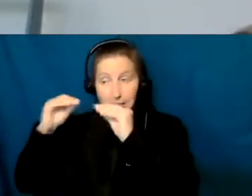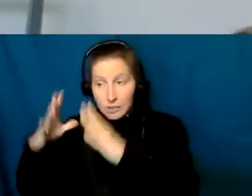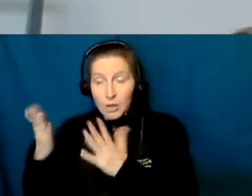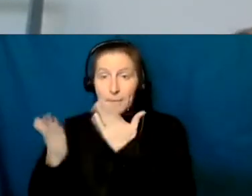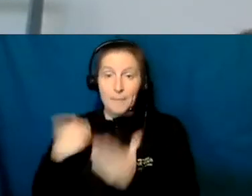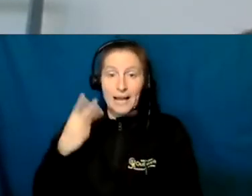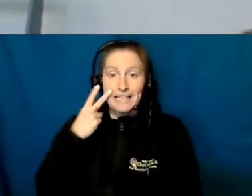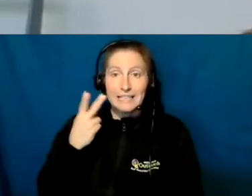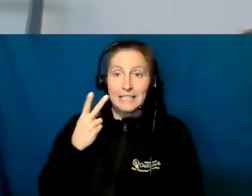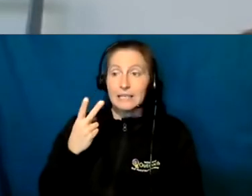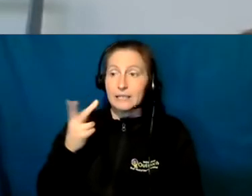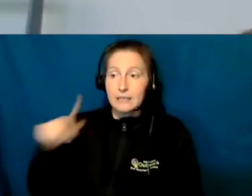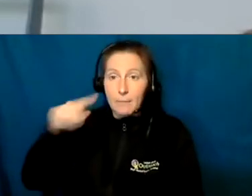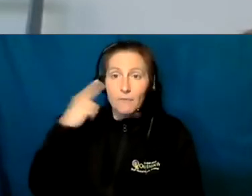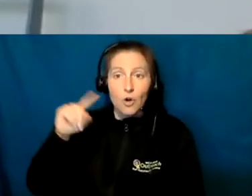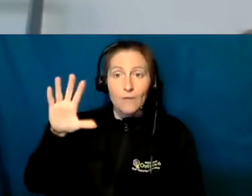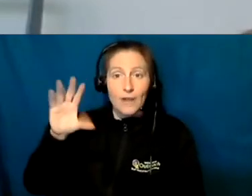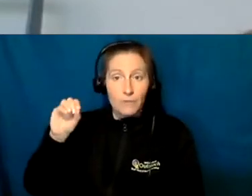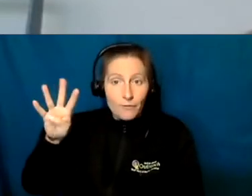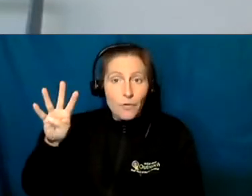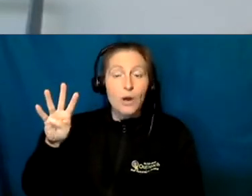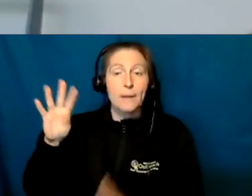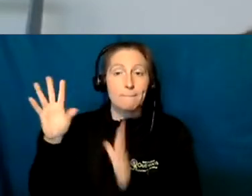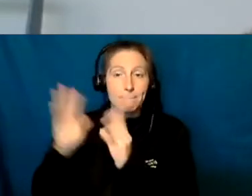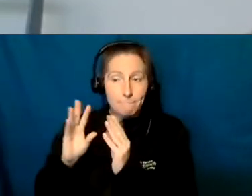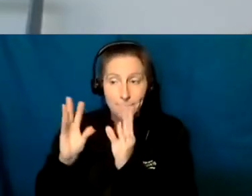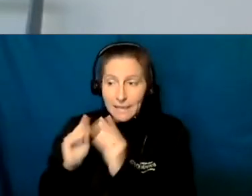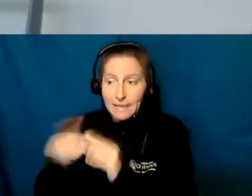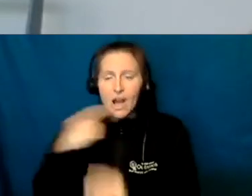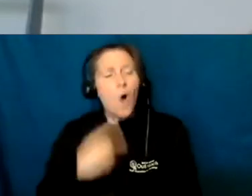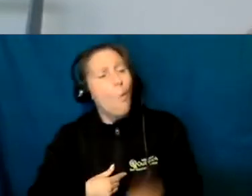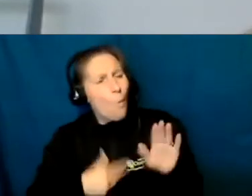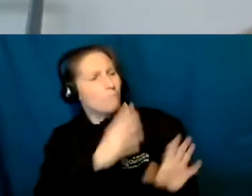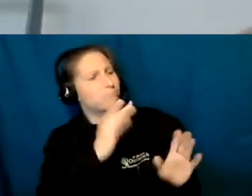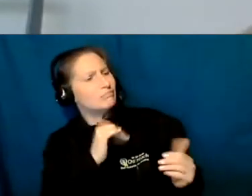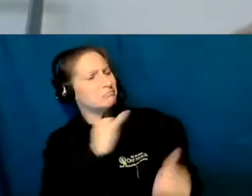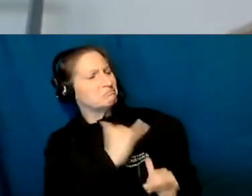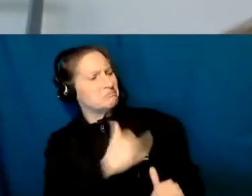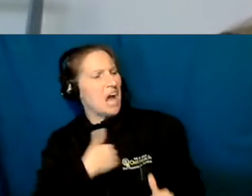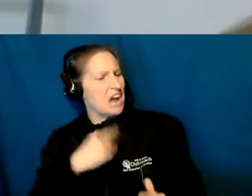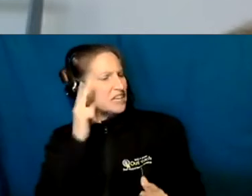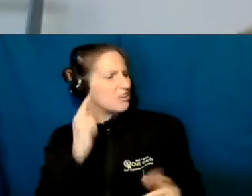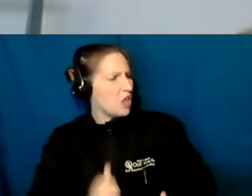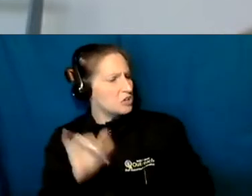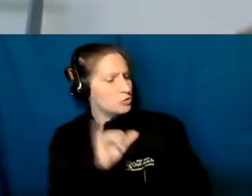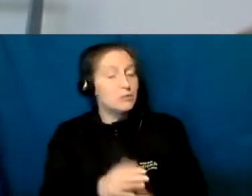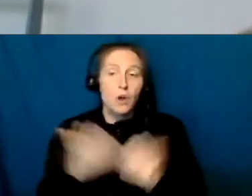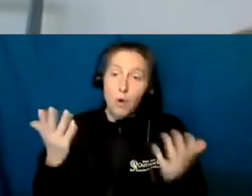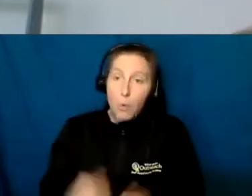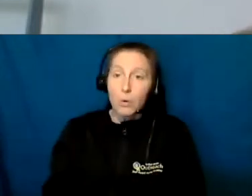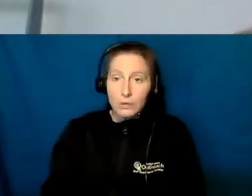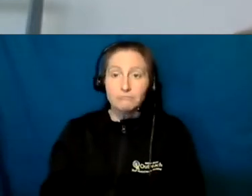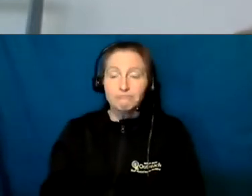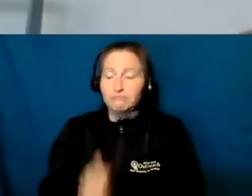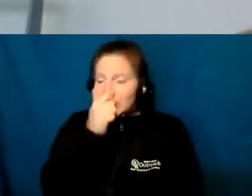a 504 meeting or something for a student with hearing loss, and they say, oh, I have a hearing loss myself. So that's been interesting to